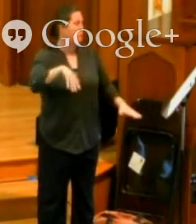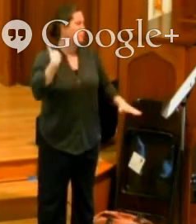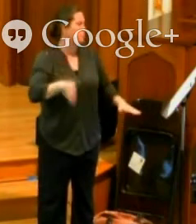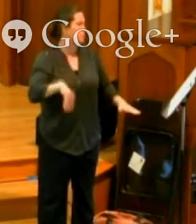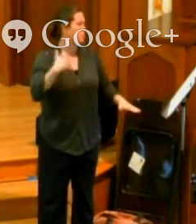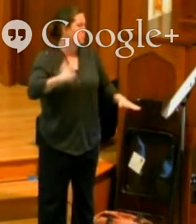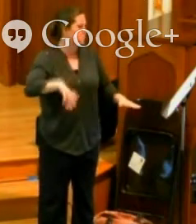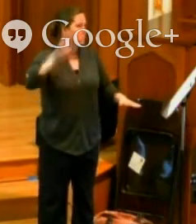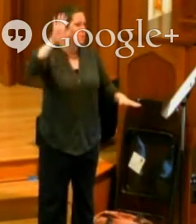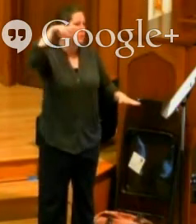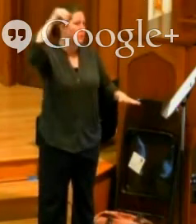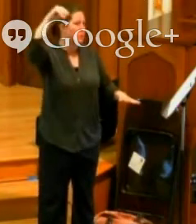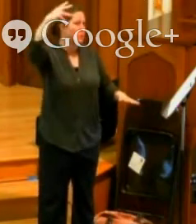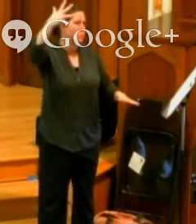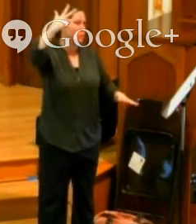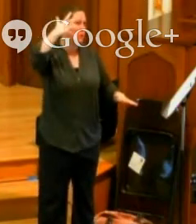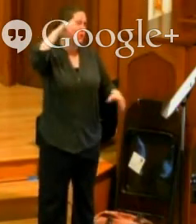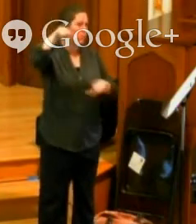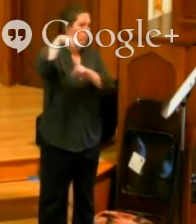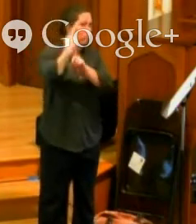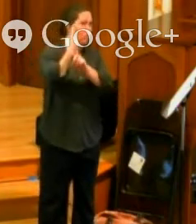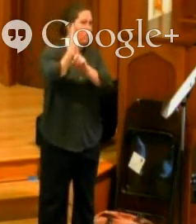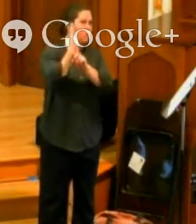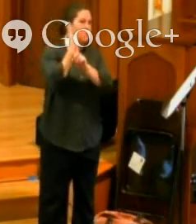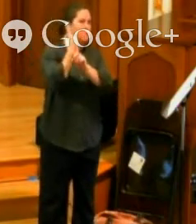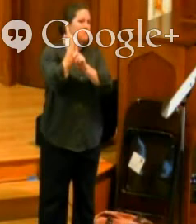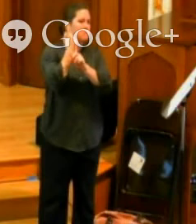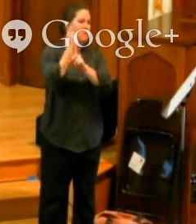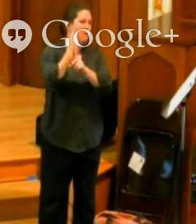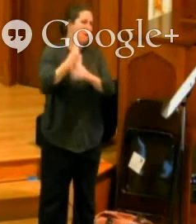his grace alone I